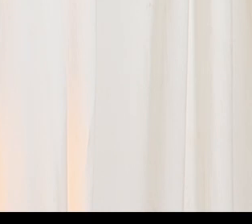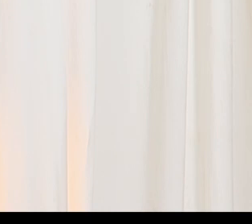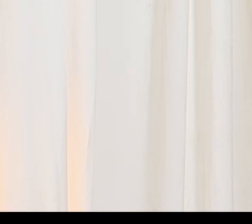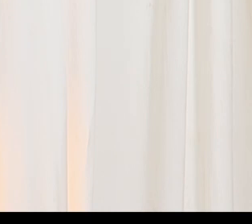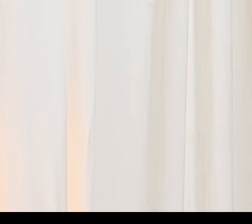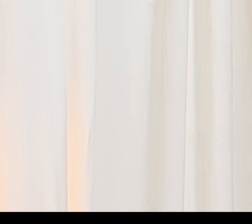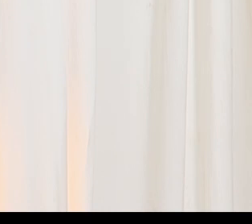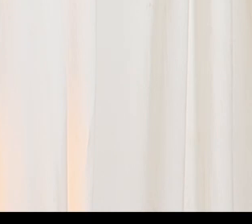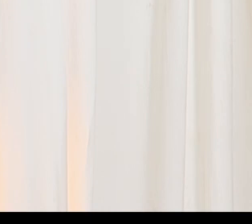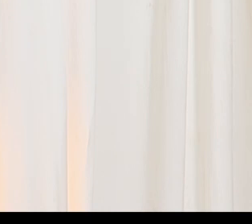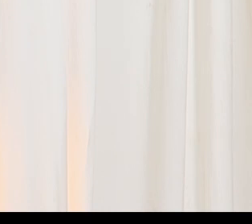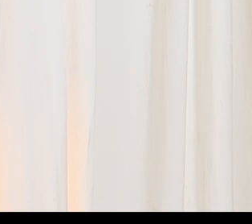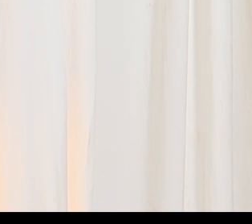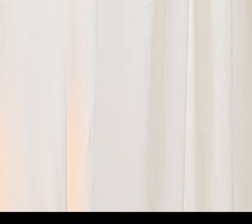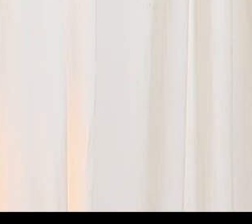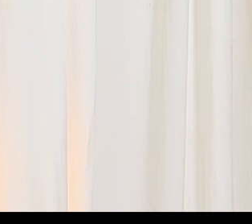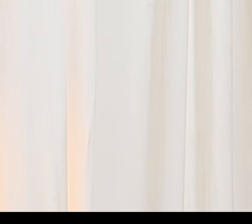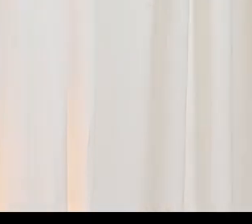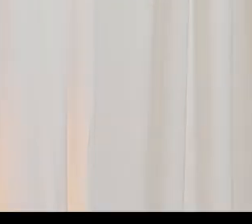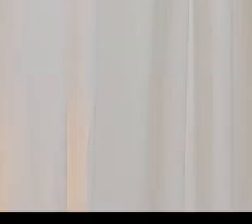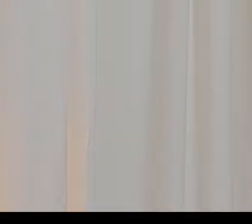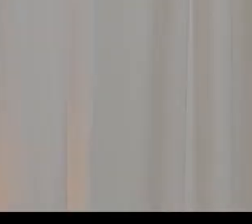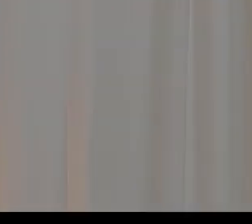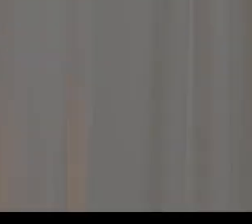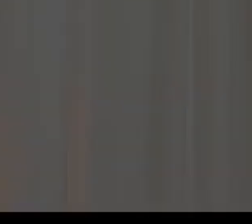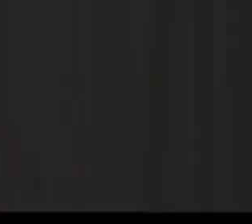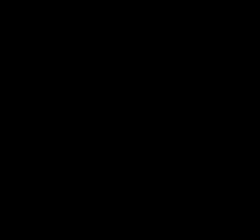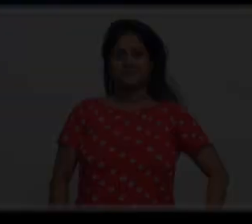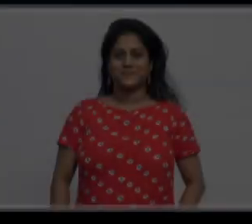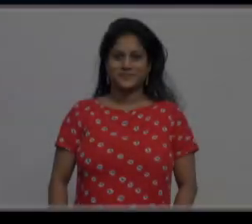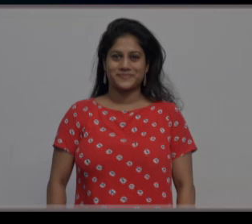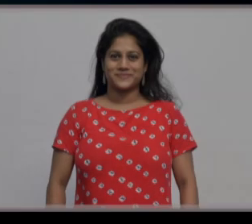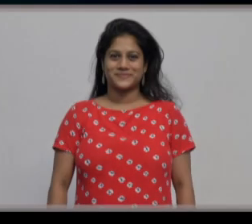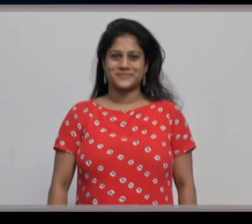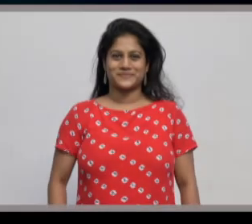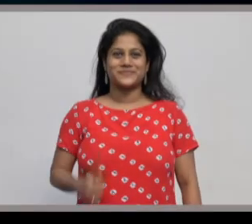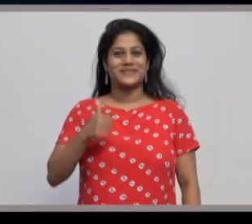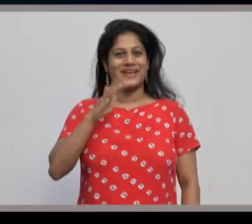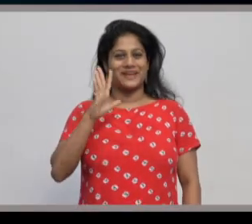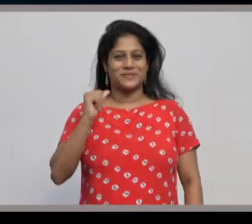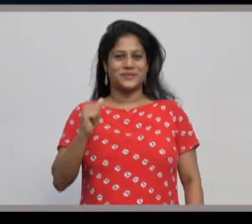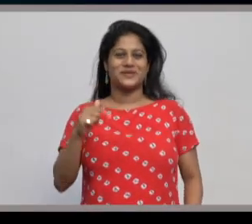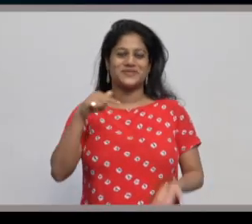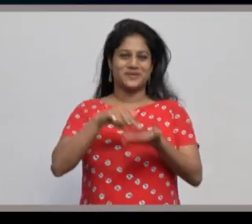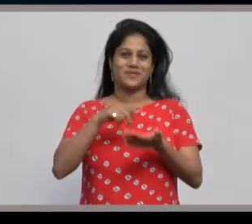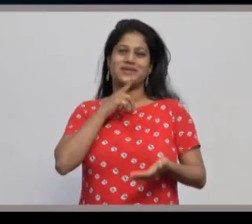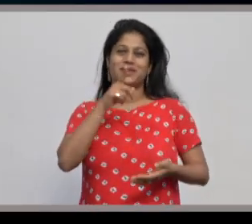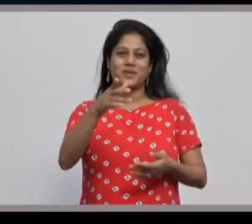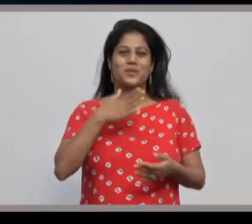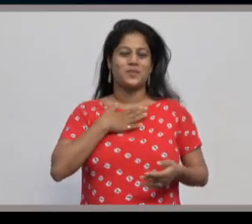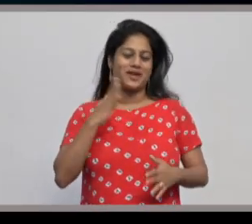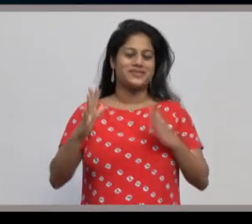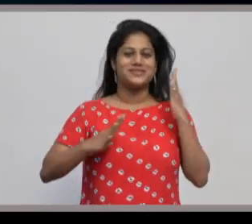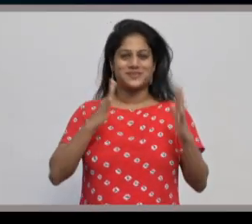In Jesus' name. In Jesus' name we pray. Amen. I am Basil Spellman from Cotena. I